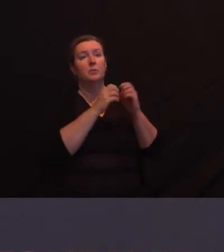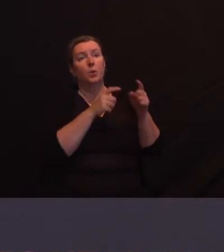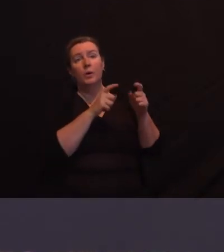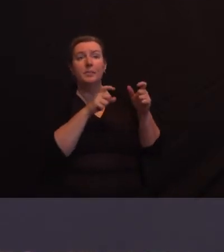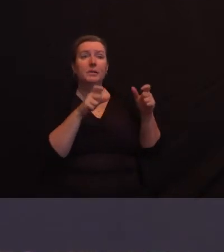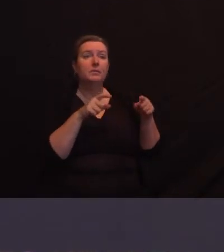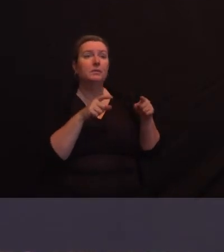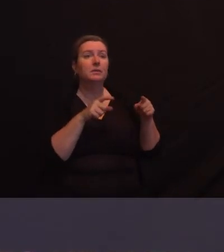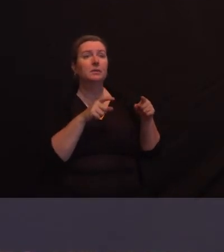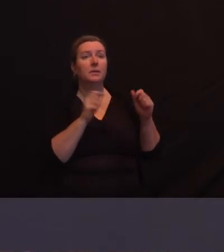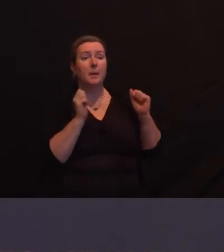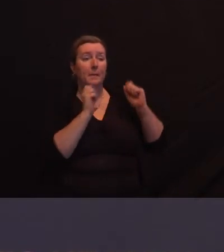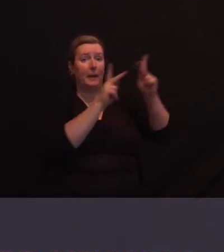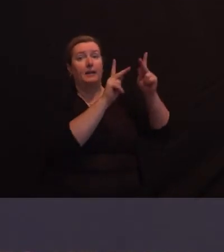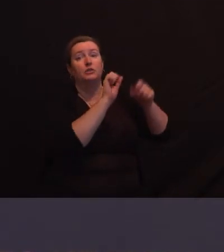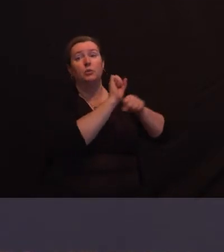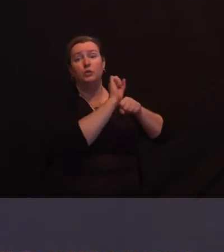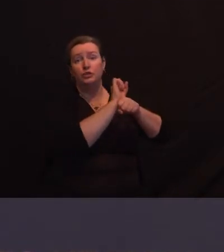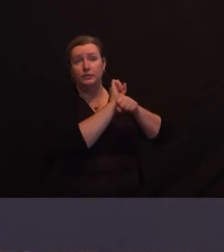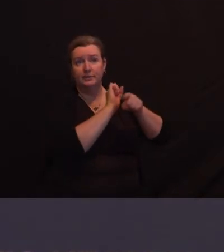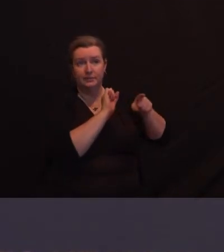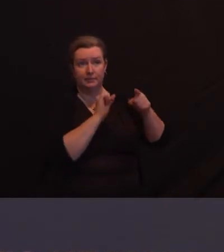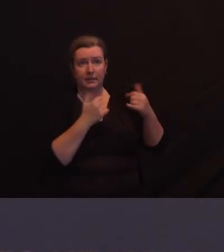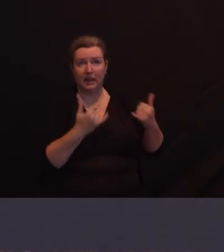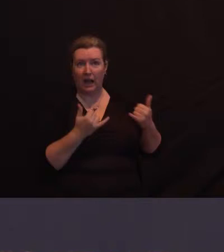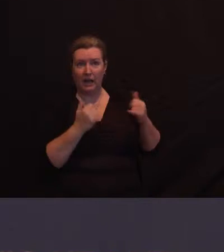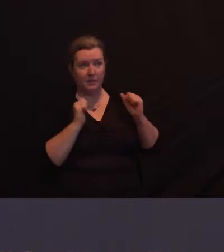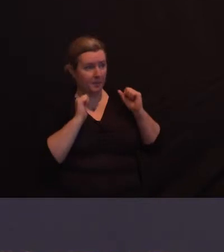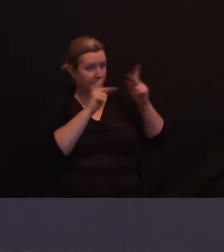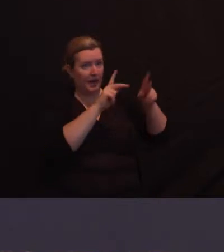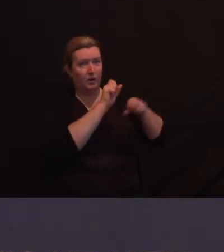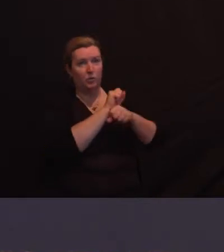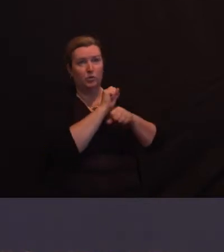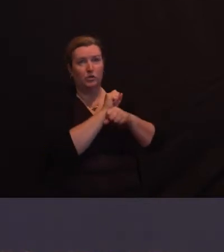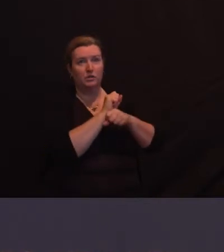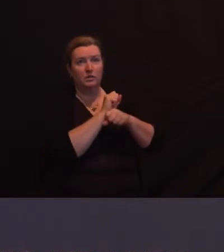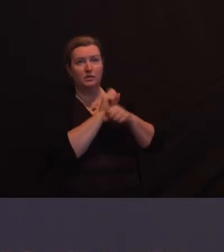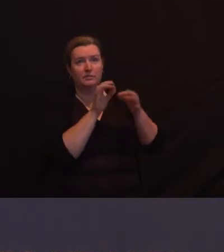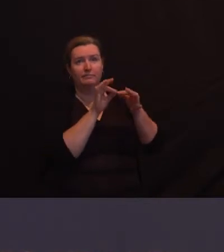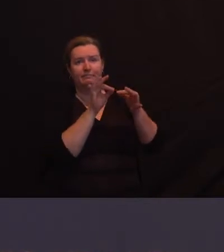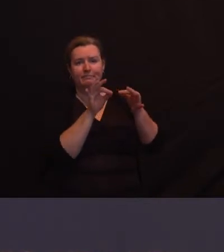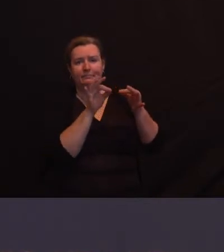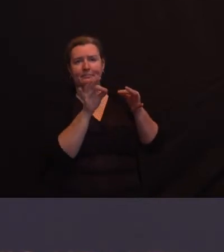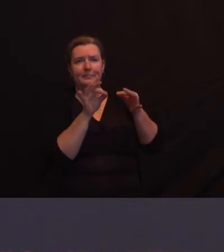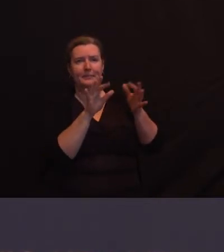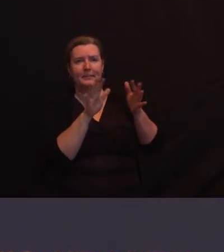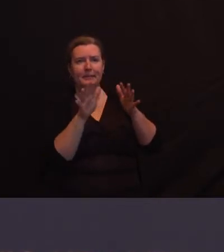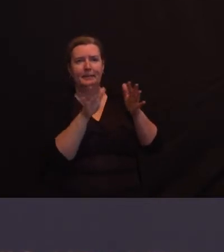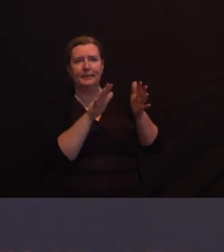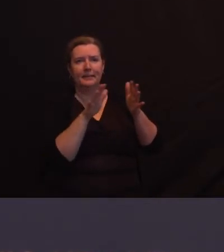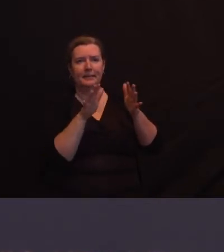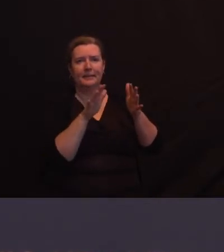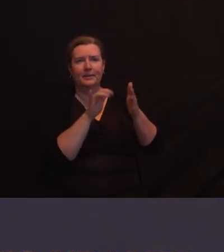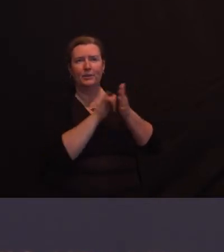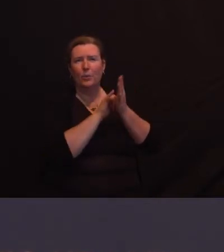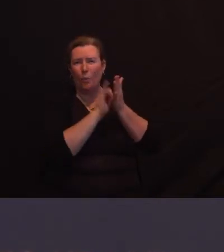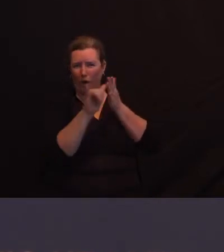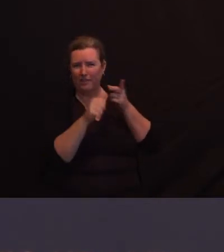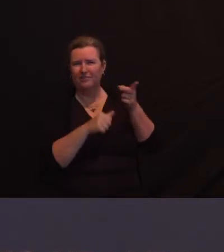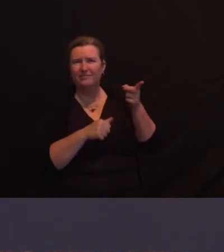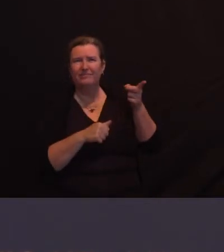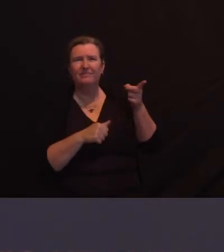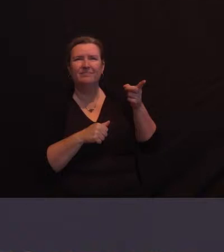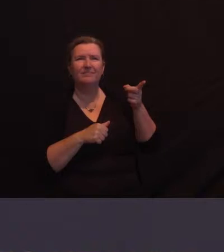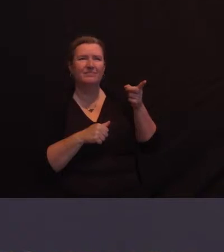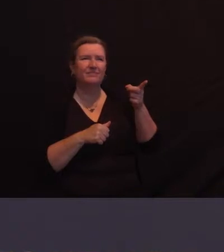the office reality, particularly with the big companies in New York City and certainly around our